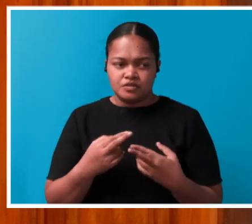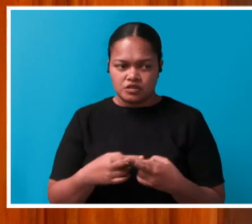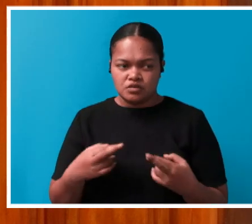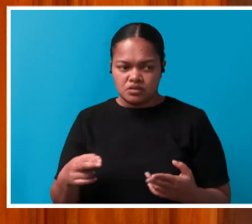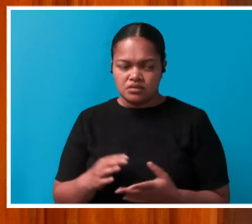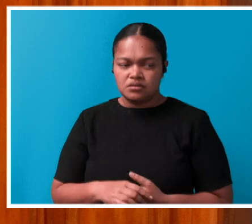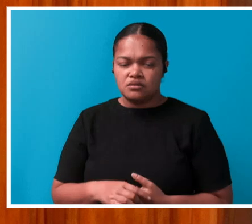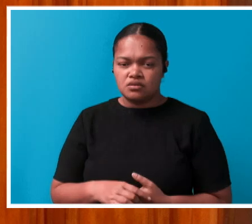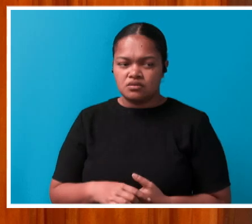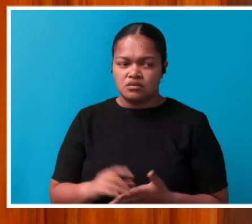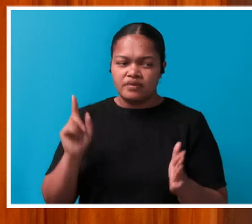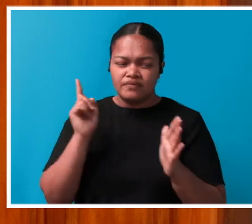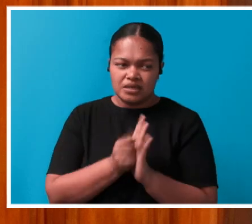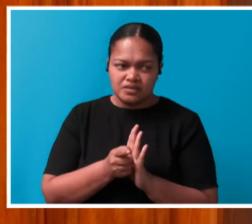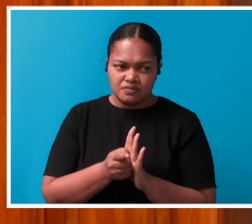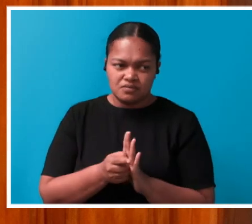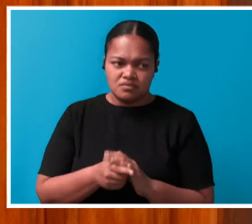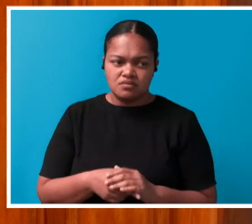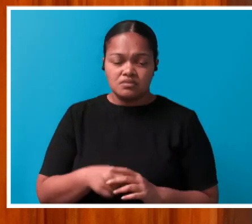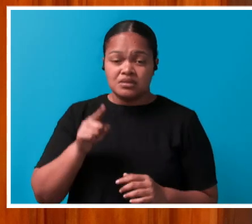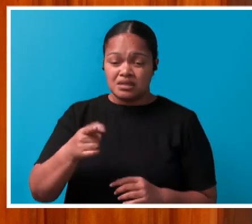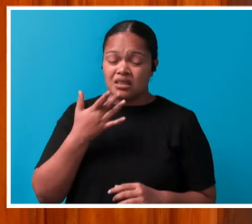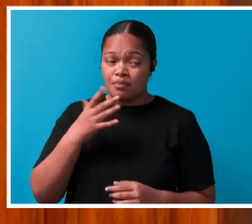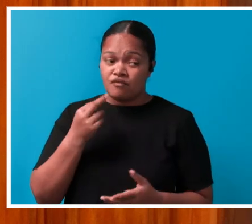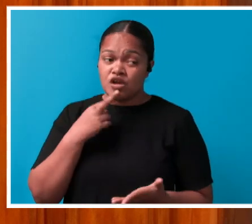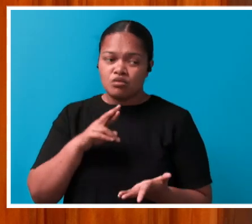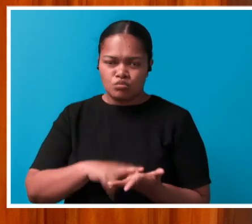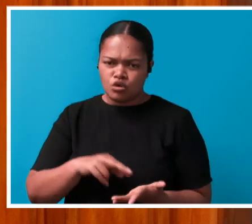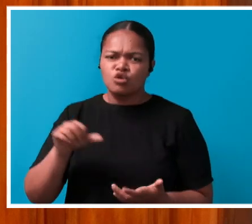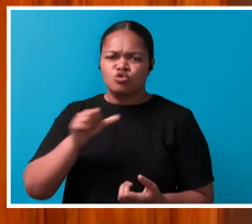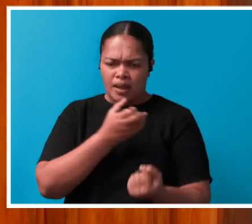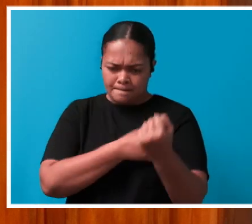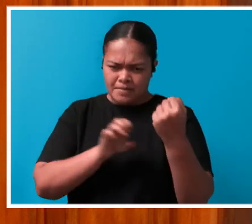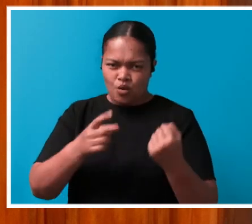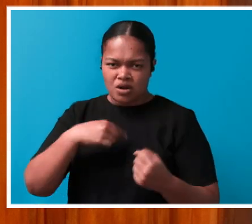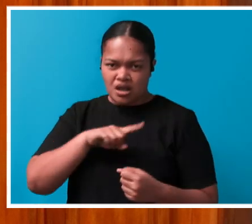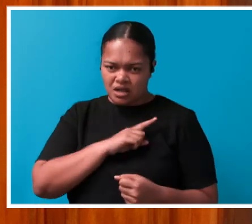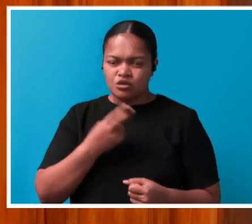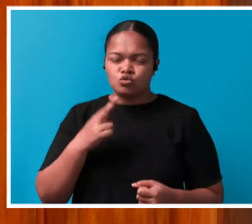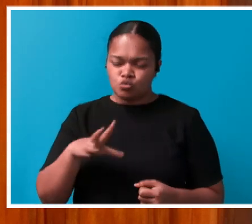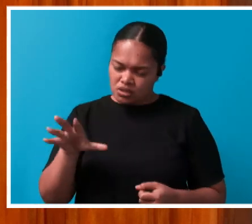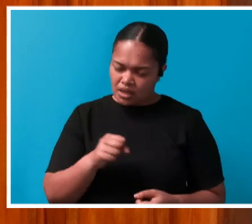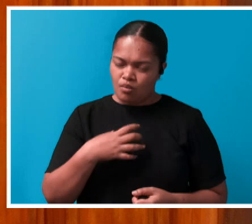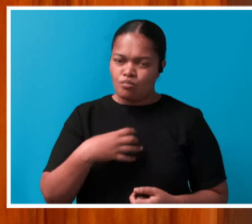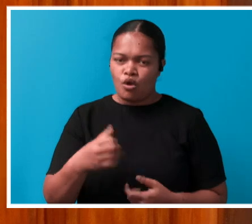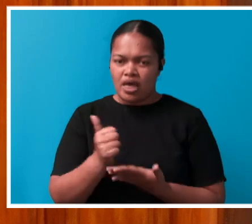effectively. It was a kind of report that could have empowered us to take more bold